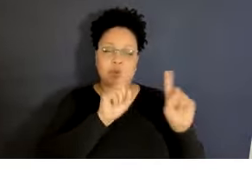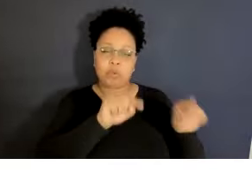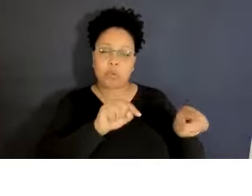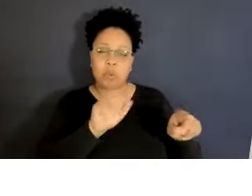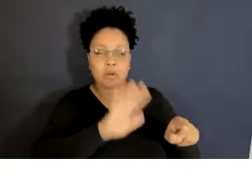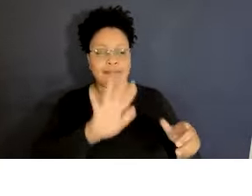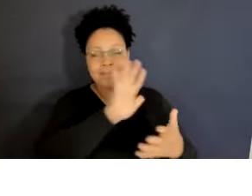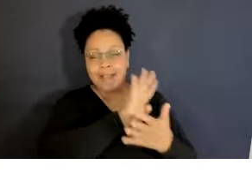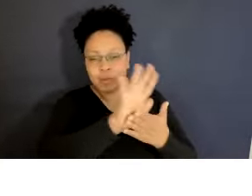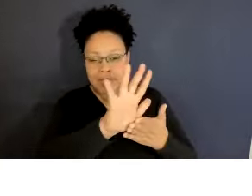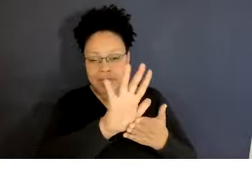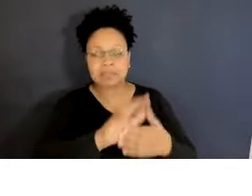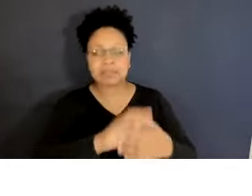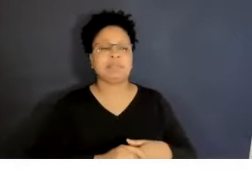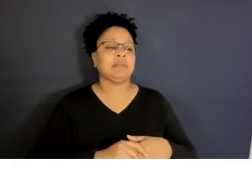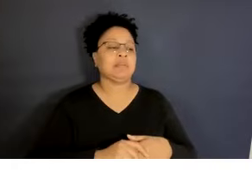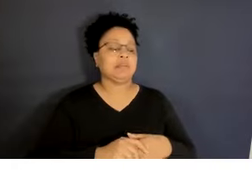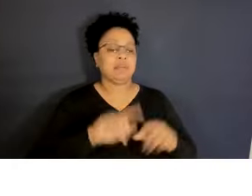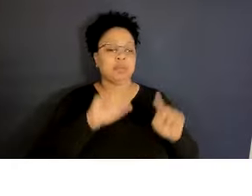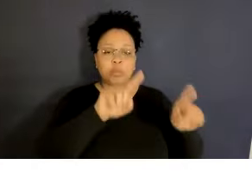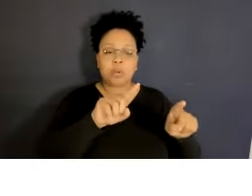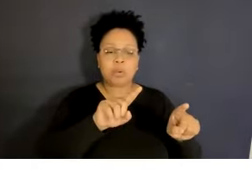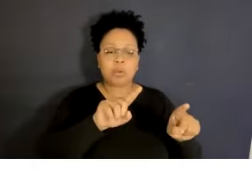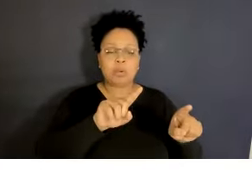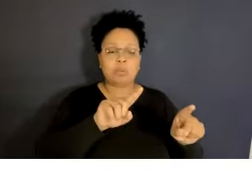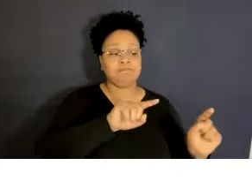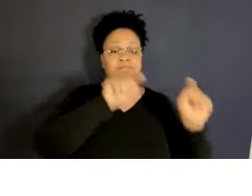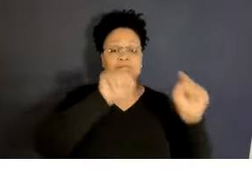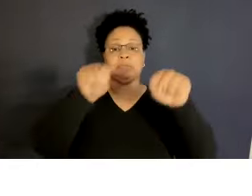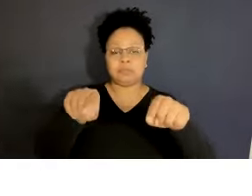then like you would go work somewhere